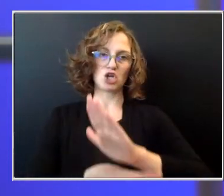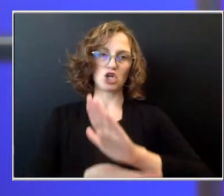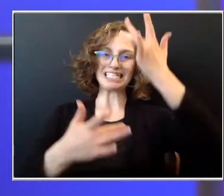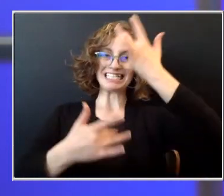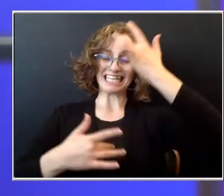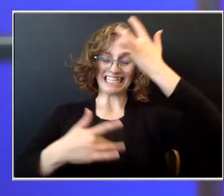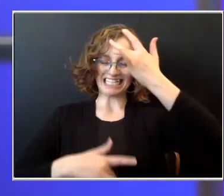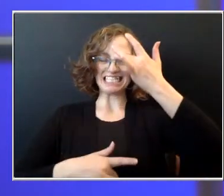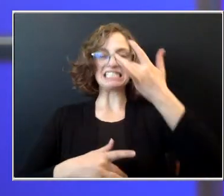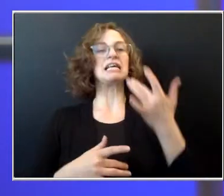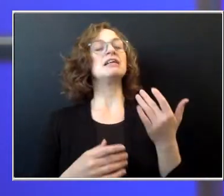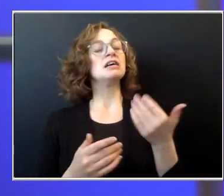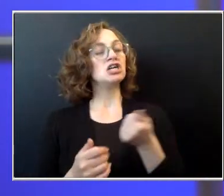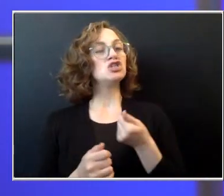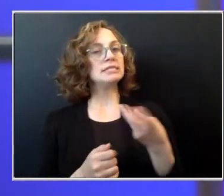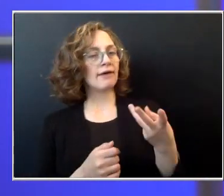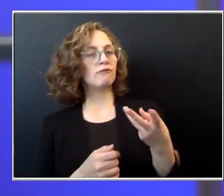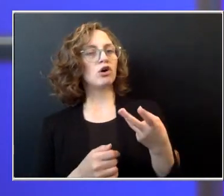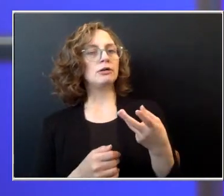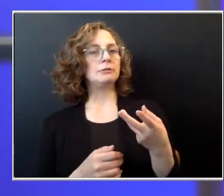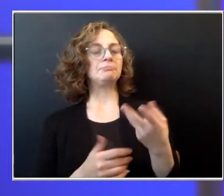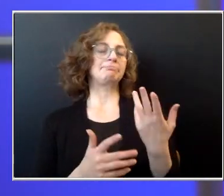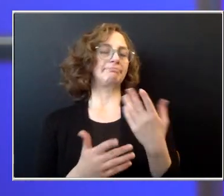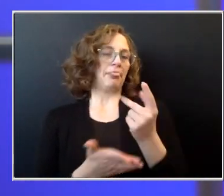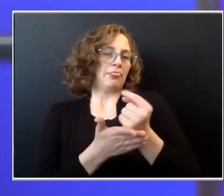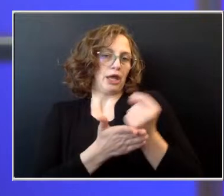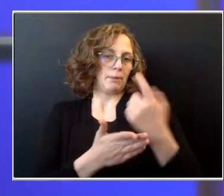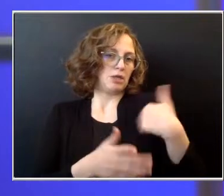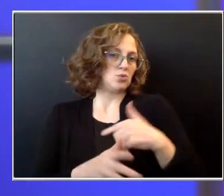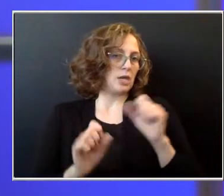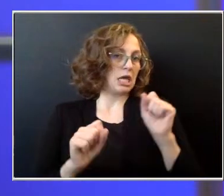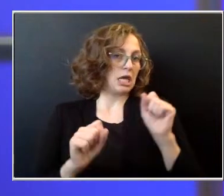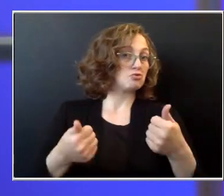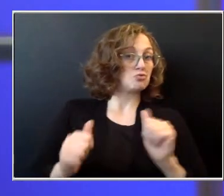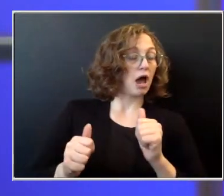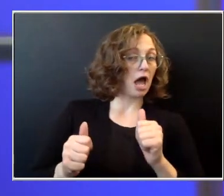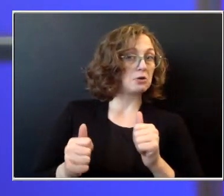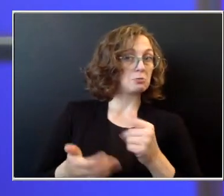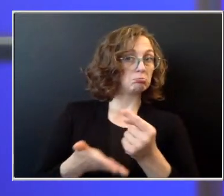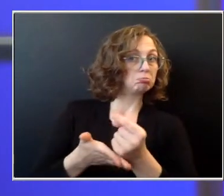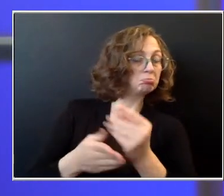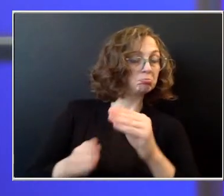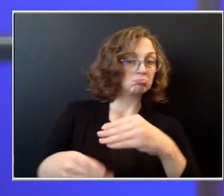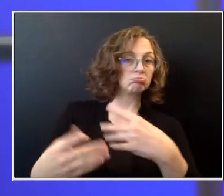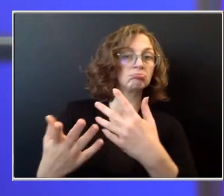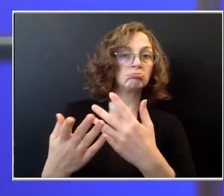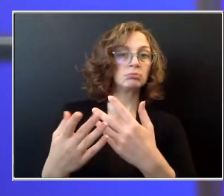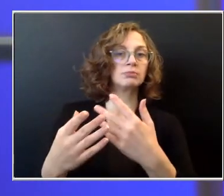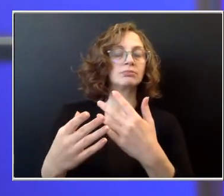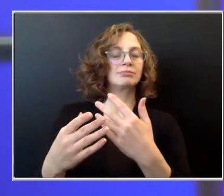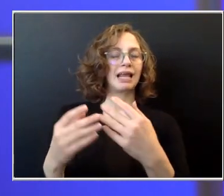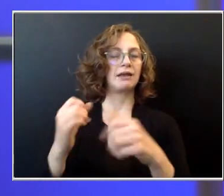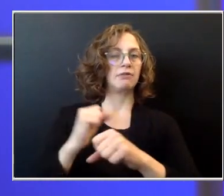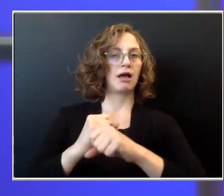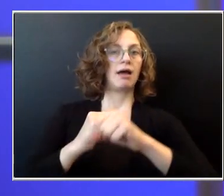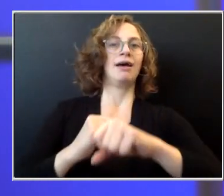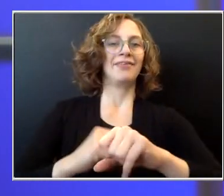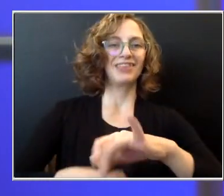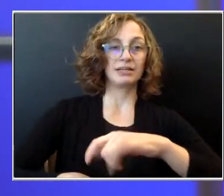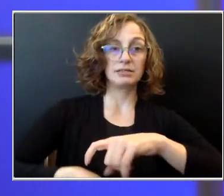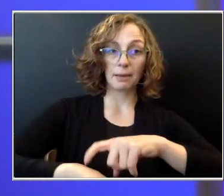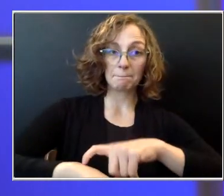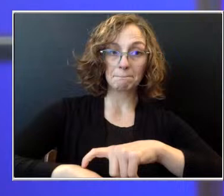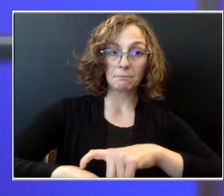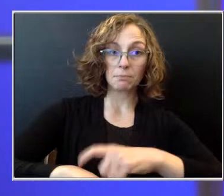can utilize to try and get people to different therapies, or get people as much time as we can to allow for the transplant to